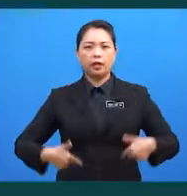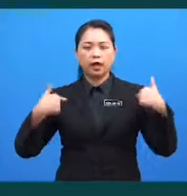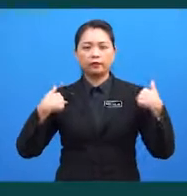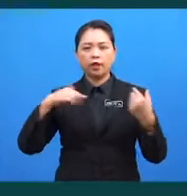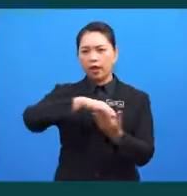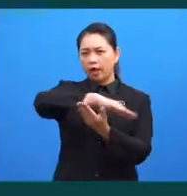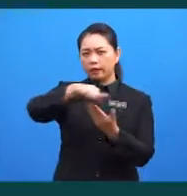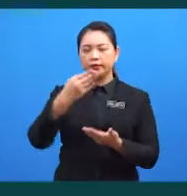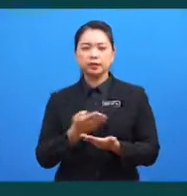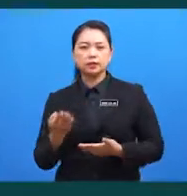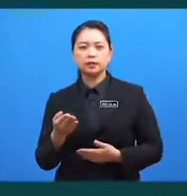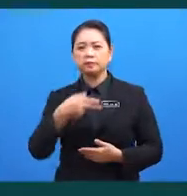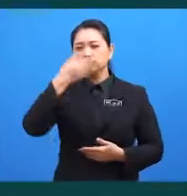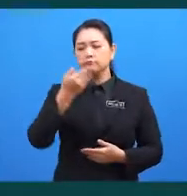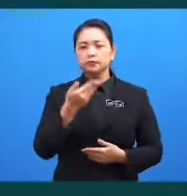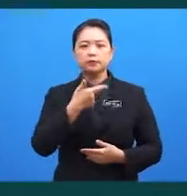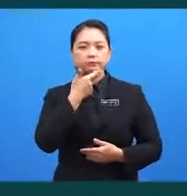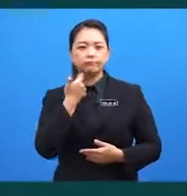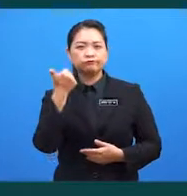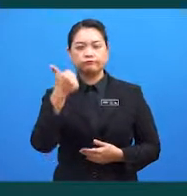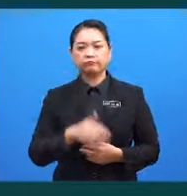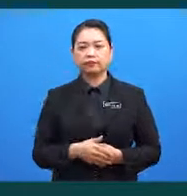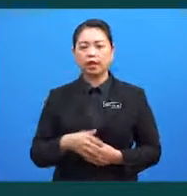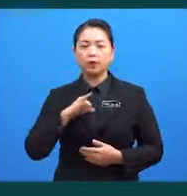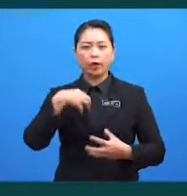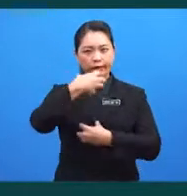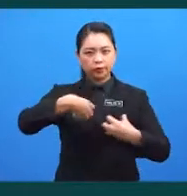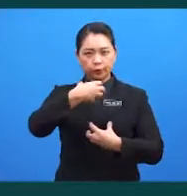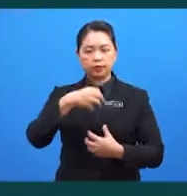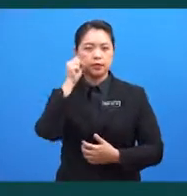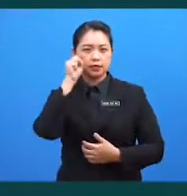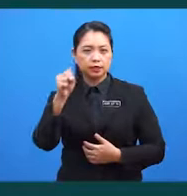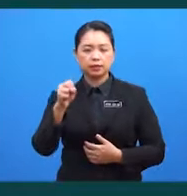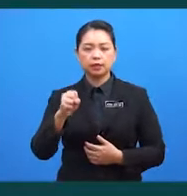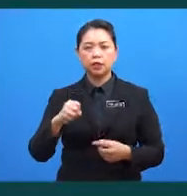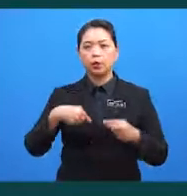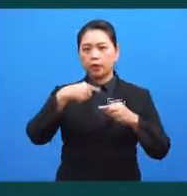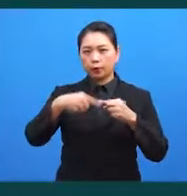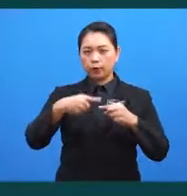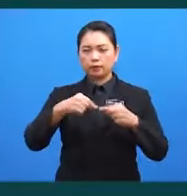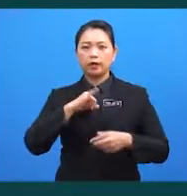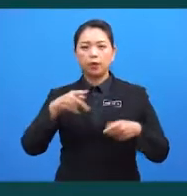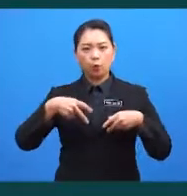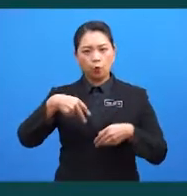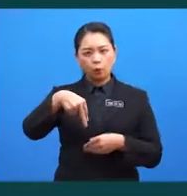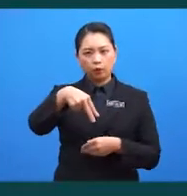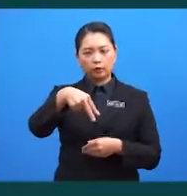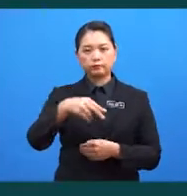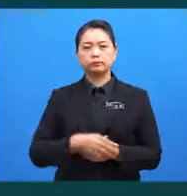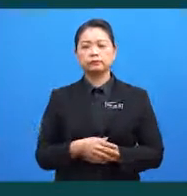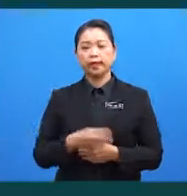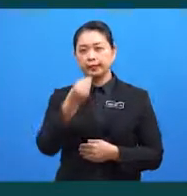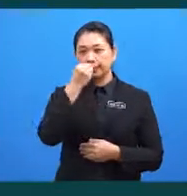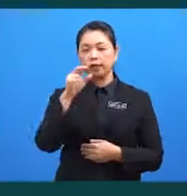everything smelled delicious. I was enjoying the sights as we were walking through the crowd eating our